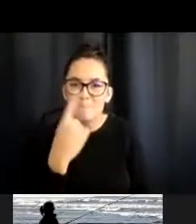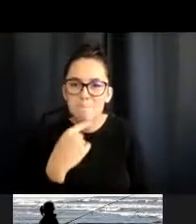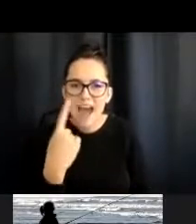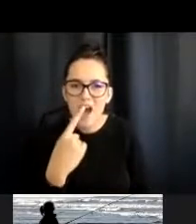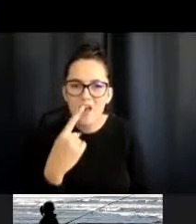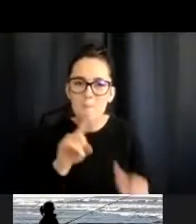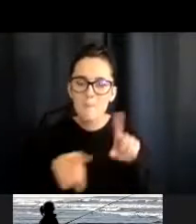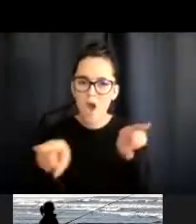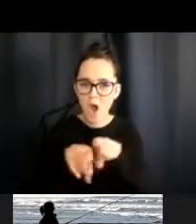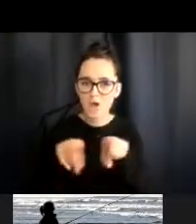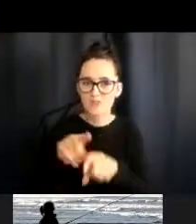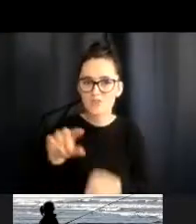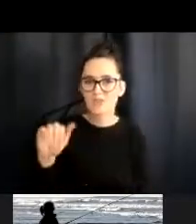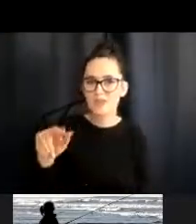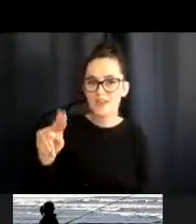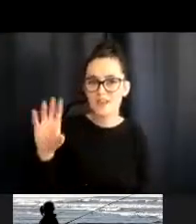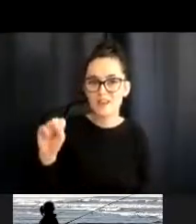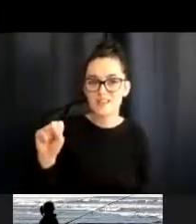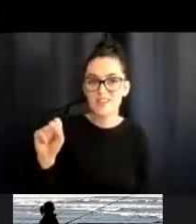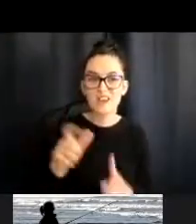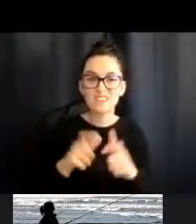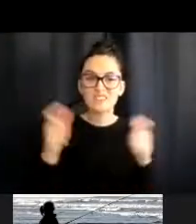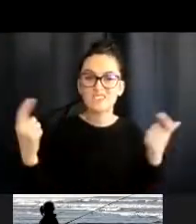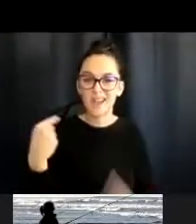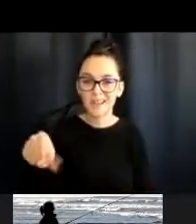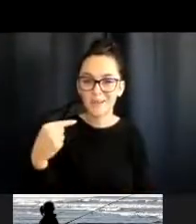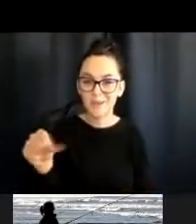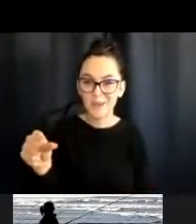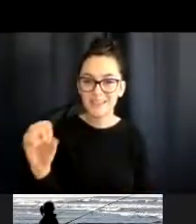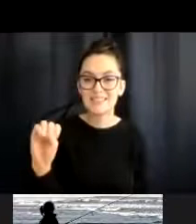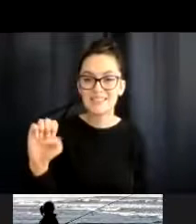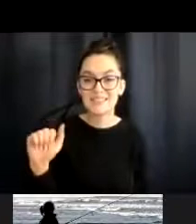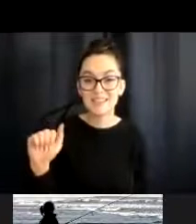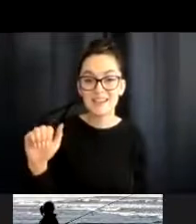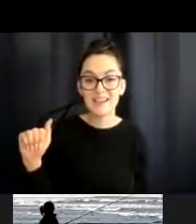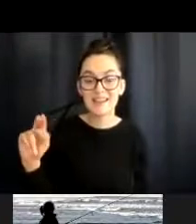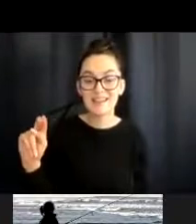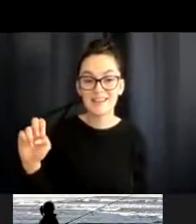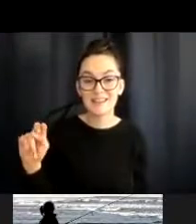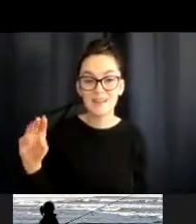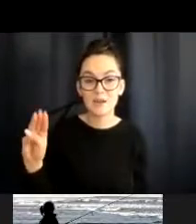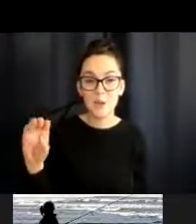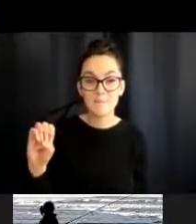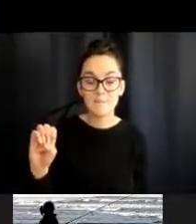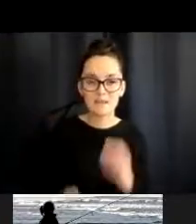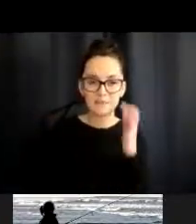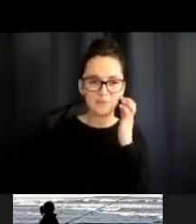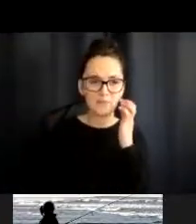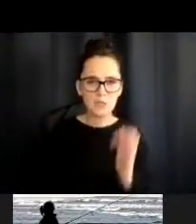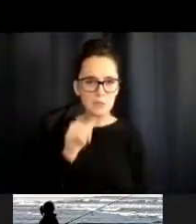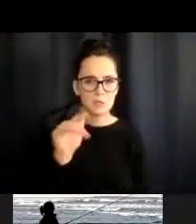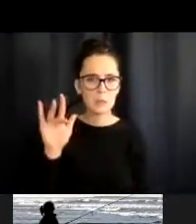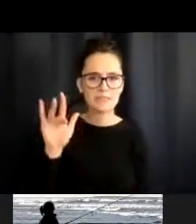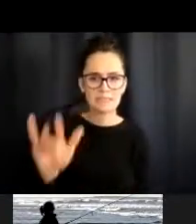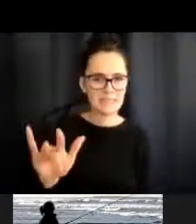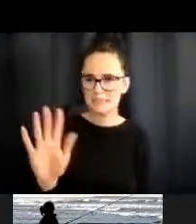anus of a giant green sea anemone. Again, don't put your finger in there because you're putting it in its mouth, but also its